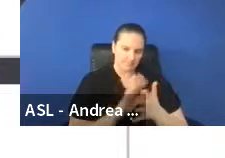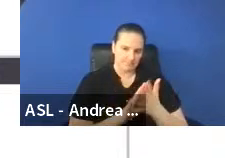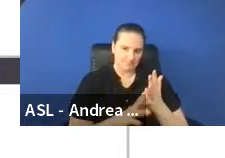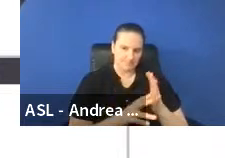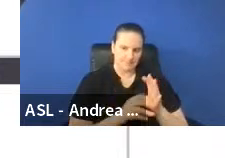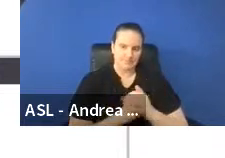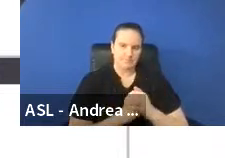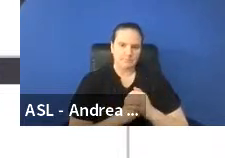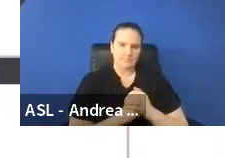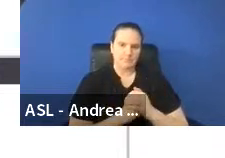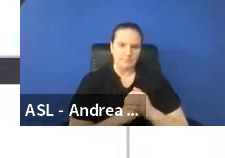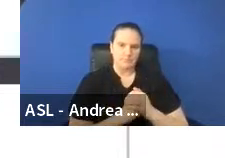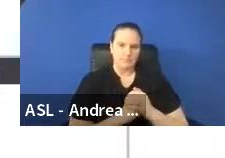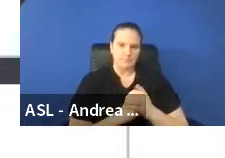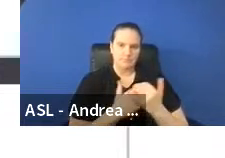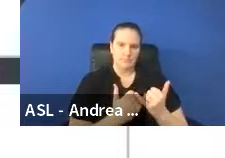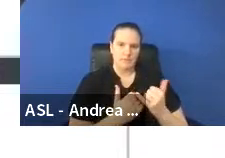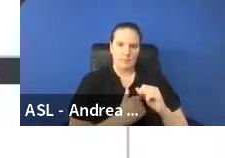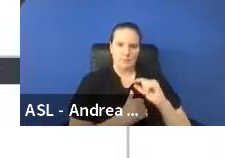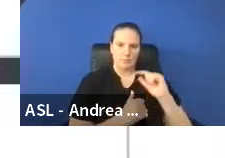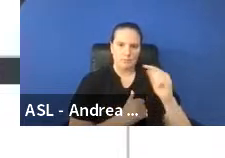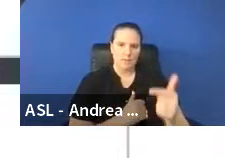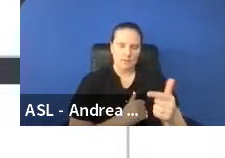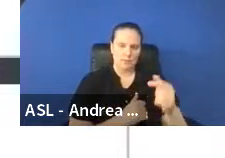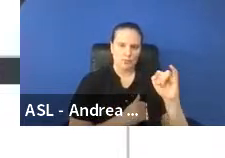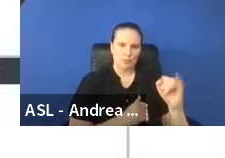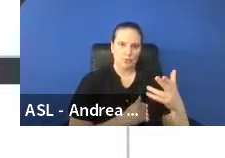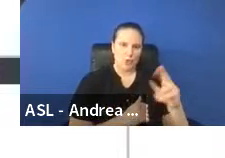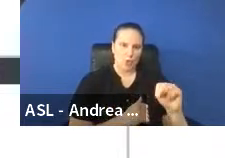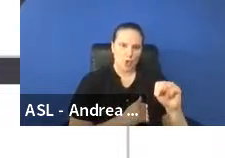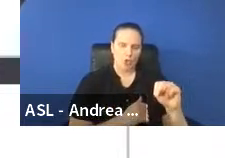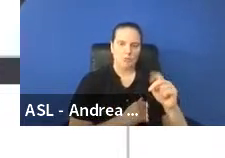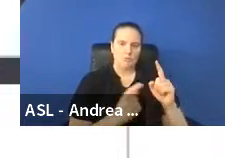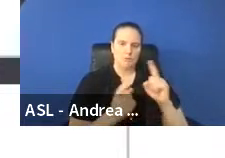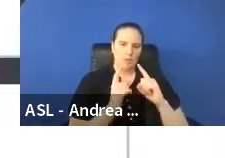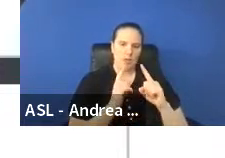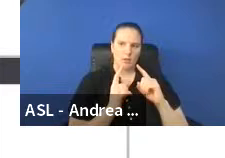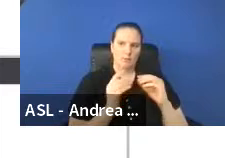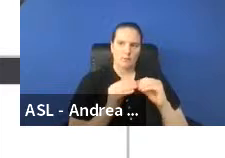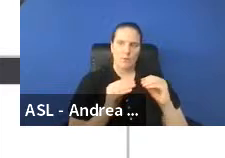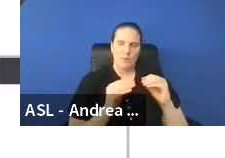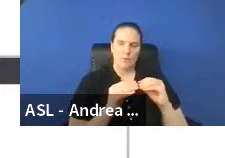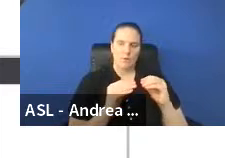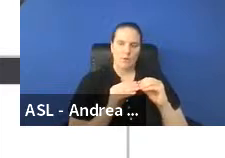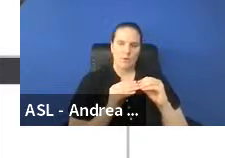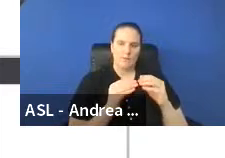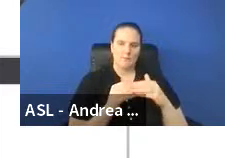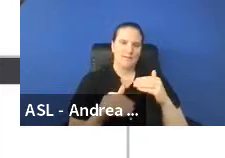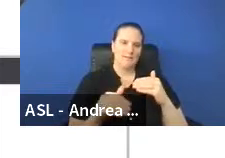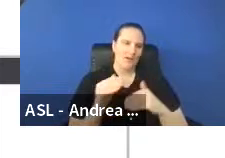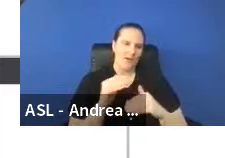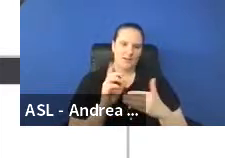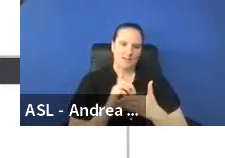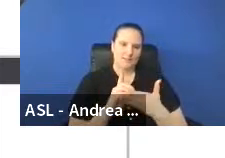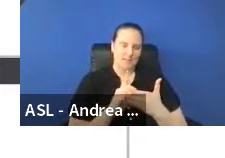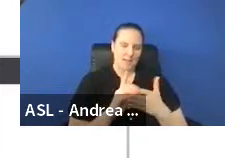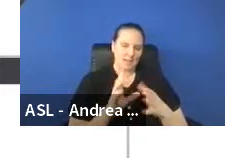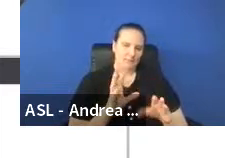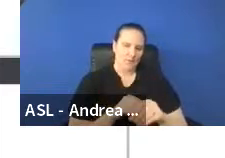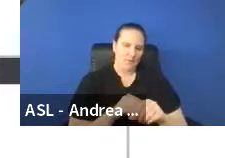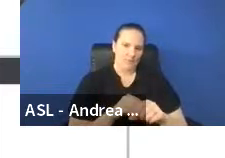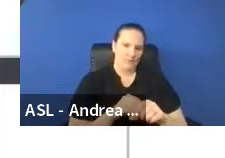going to turn this back over to John, who's going to talk a little bit more beyond just the design